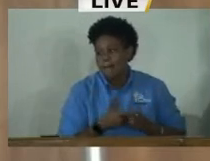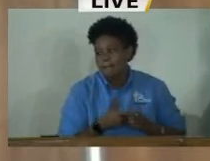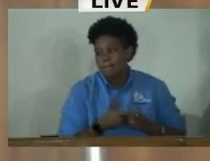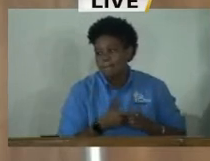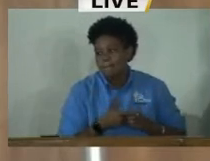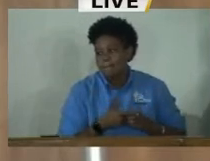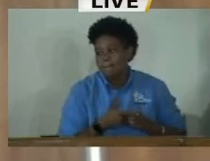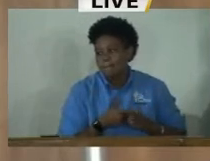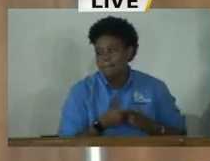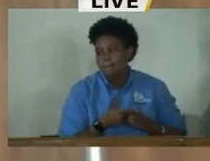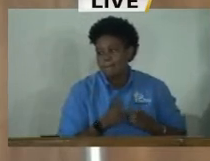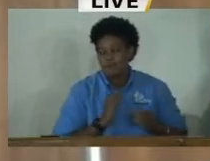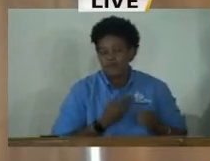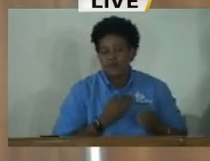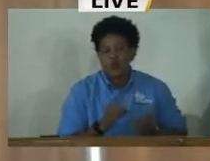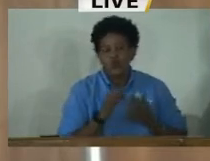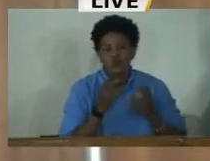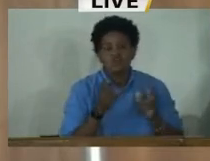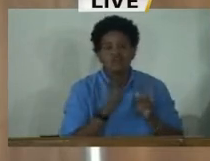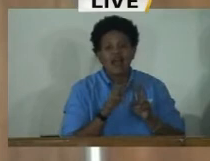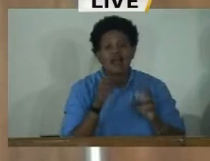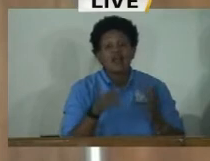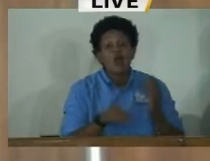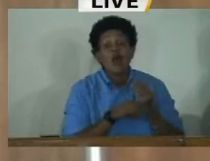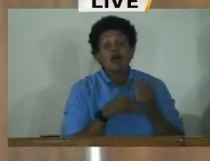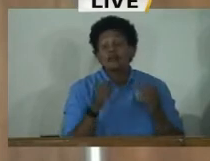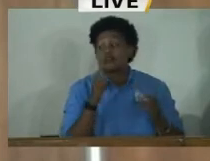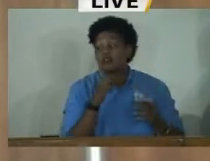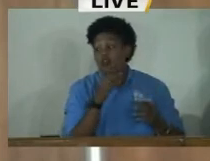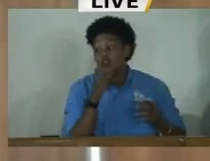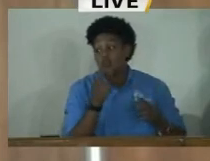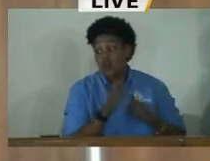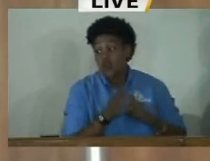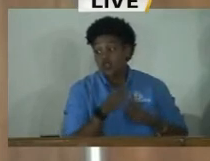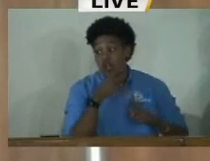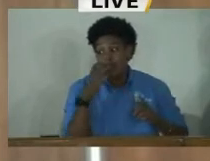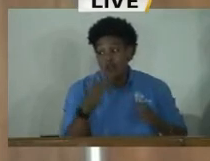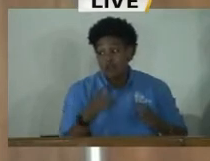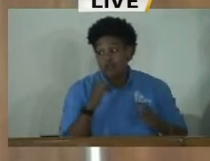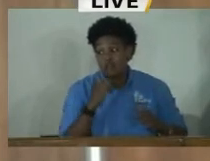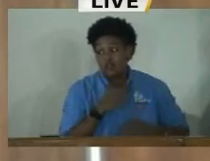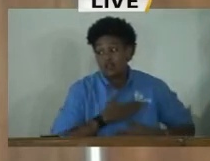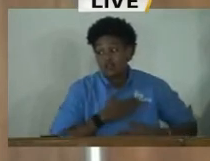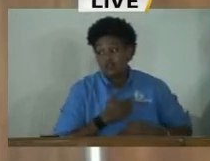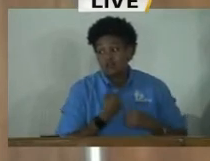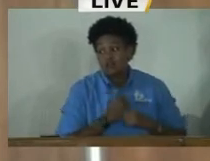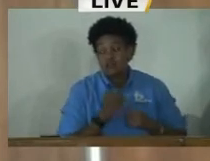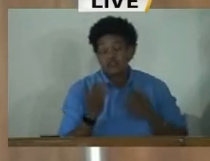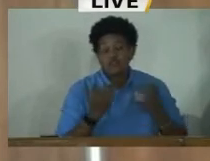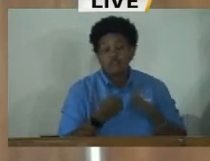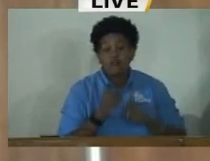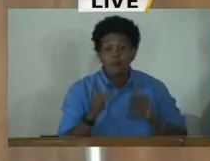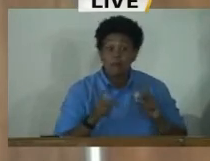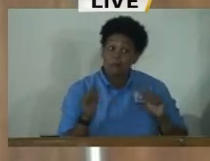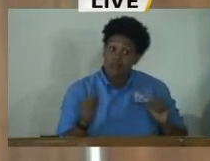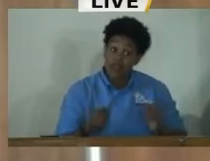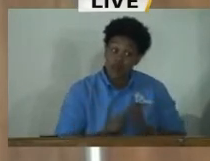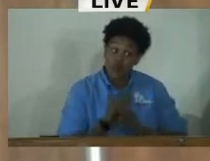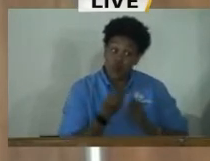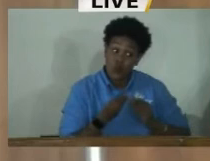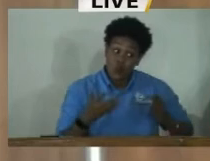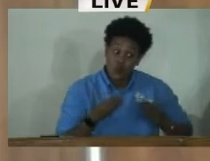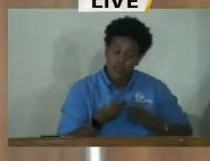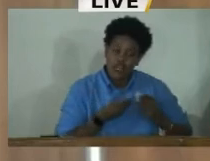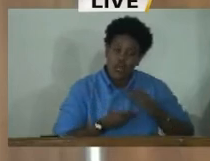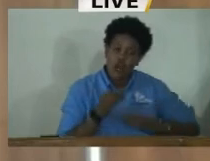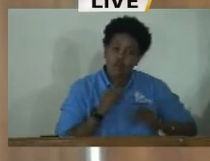unique value-added agricultural, cultural, and entertainment products and services from our people's talent can grow our economy and